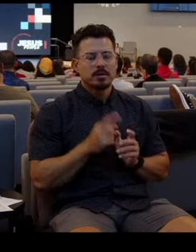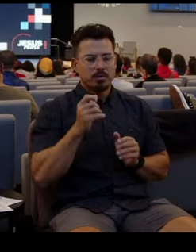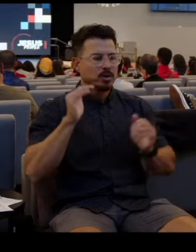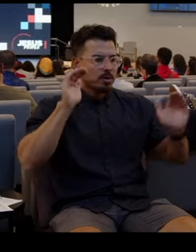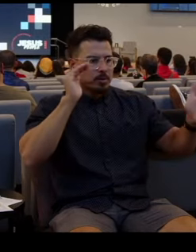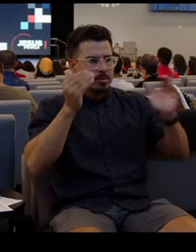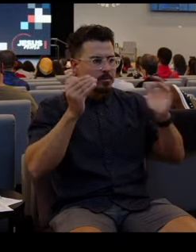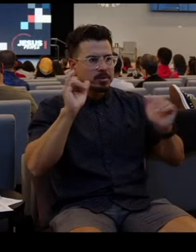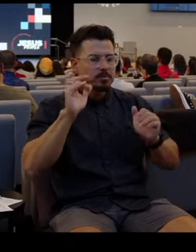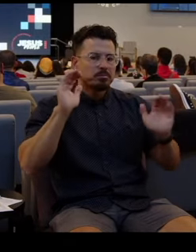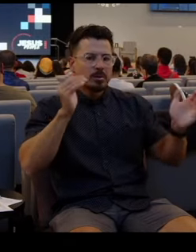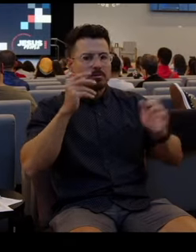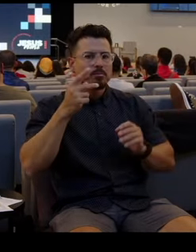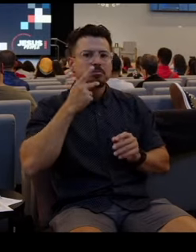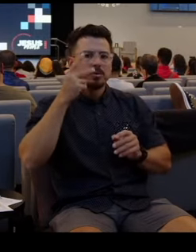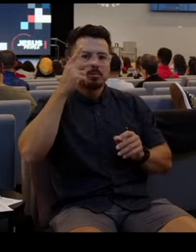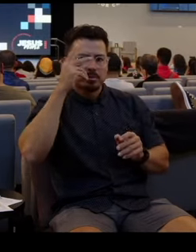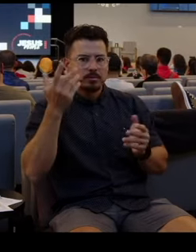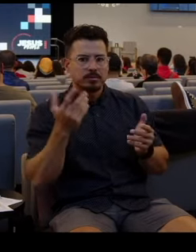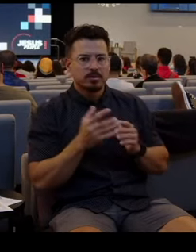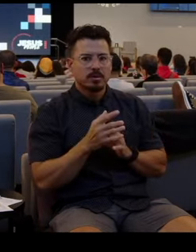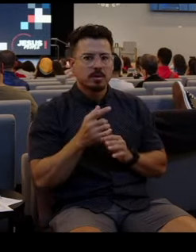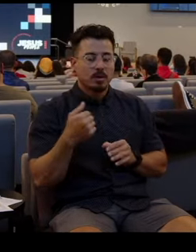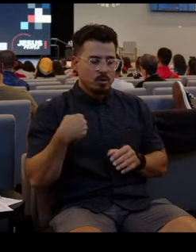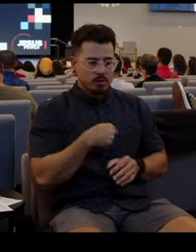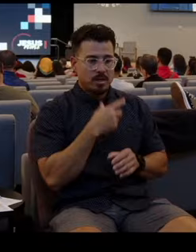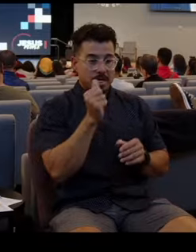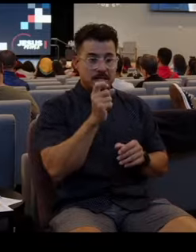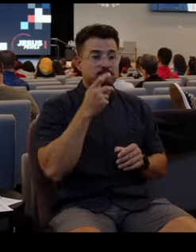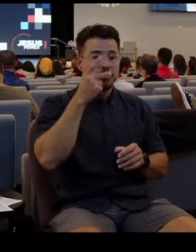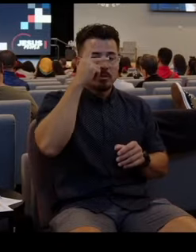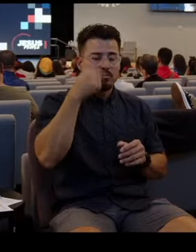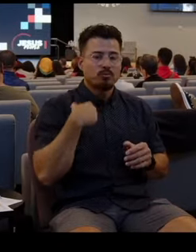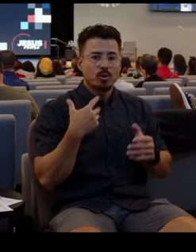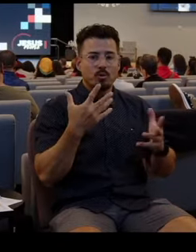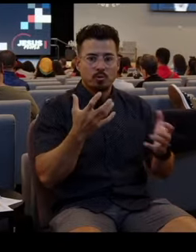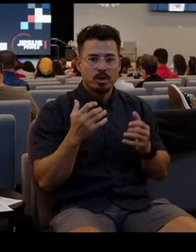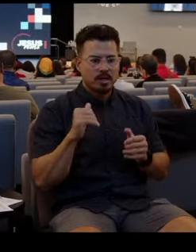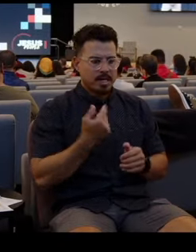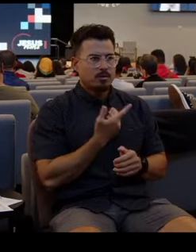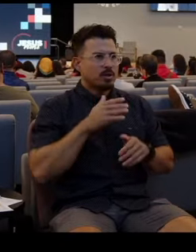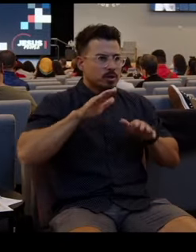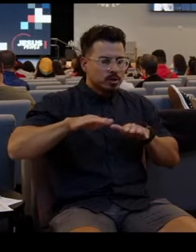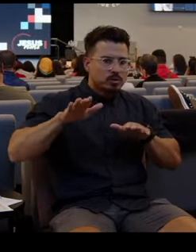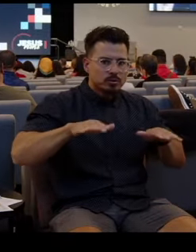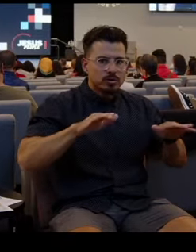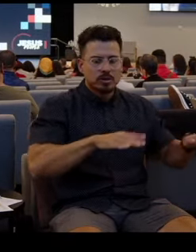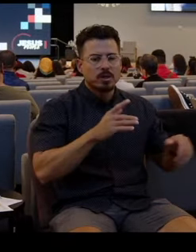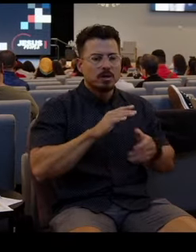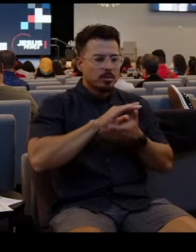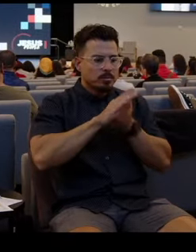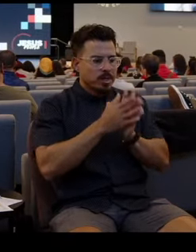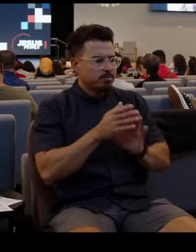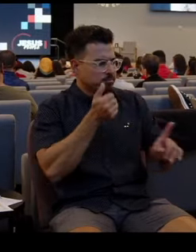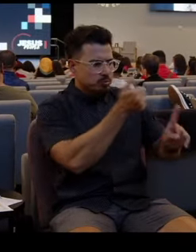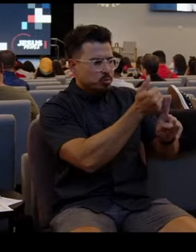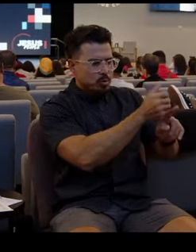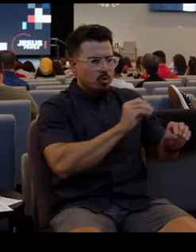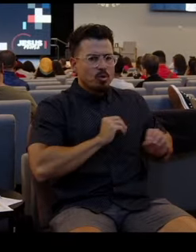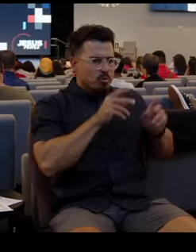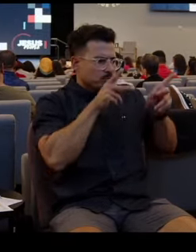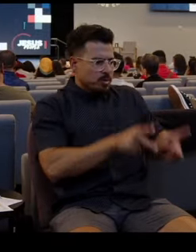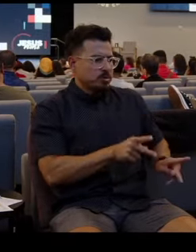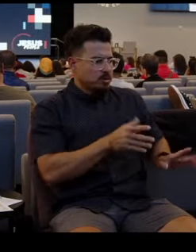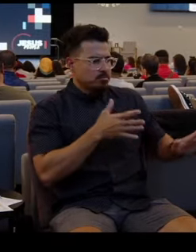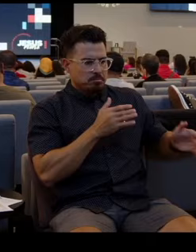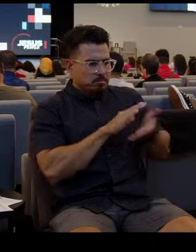parenting, right? We want, right, we want our children to become themselves, don't